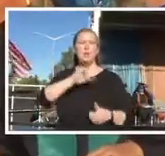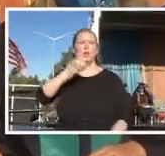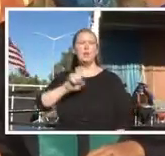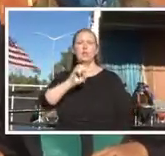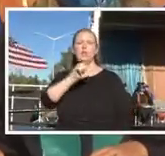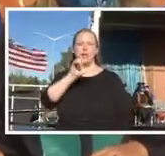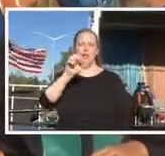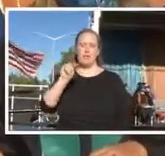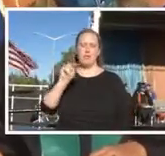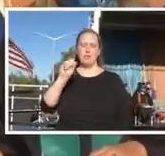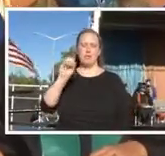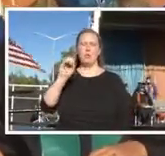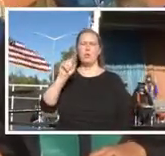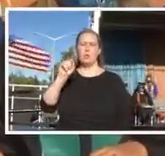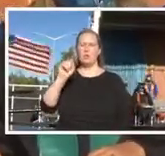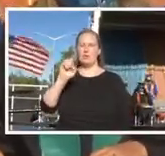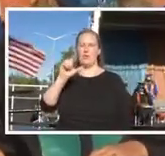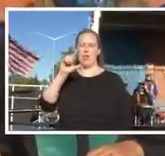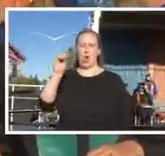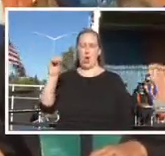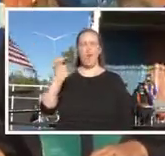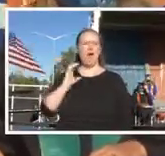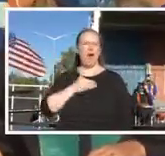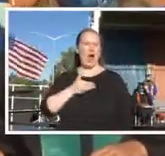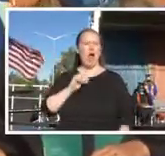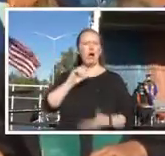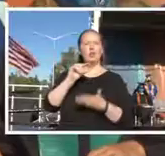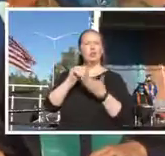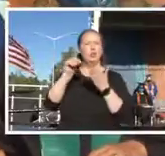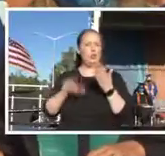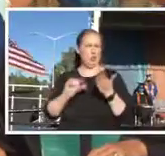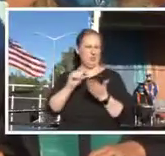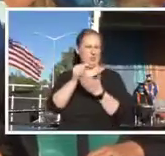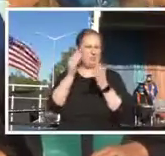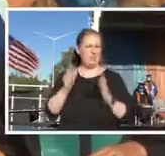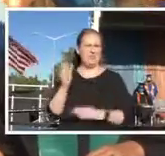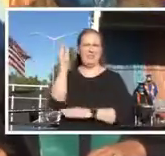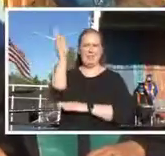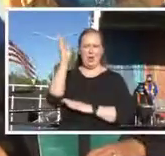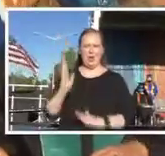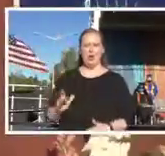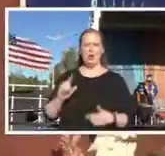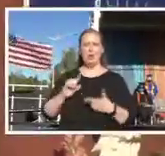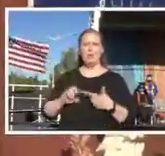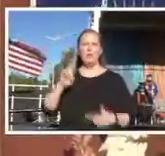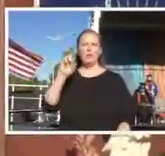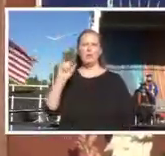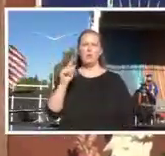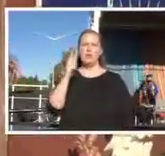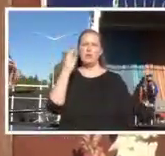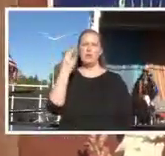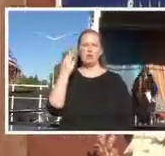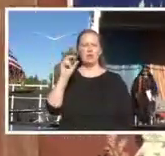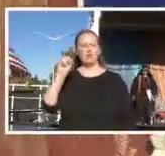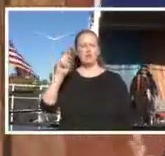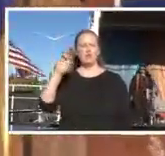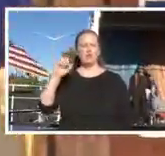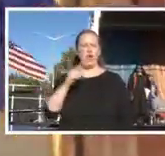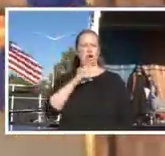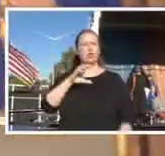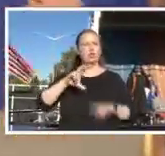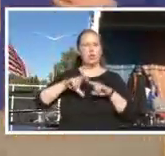Sotelo, our commencement student speaker. Rika Strong, chair of the Board of